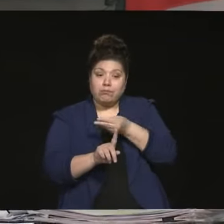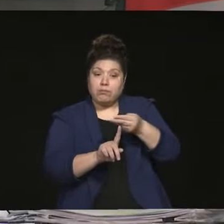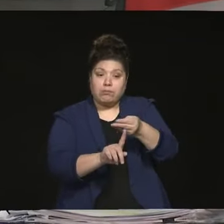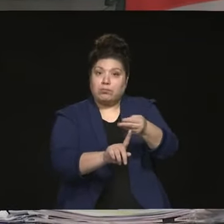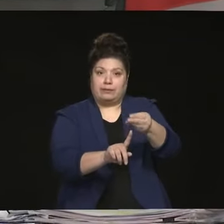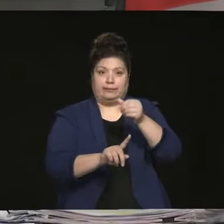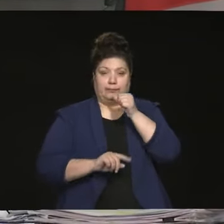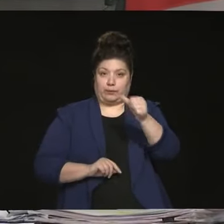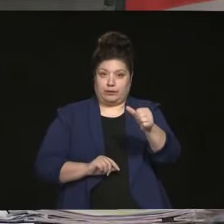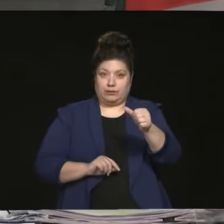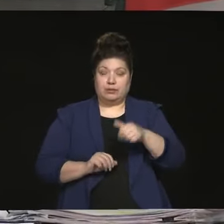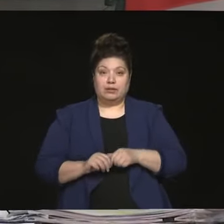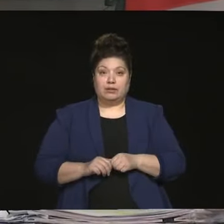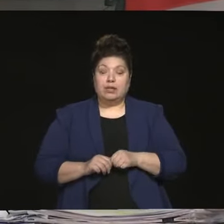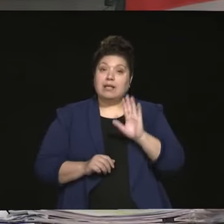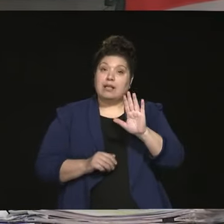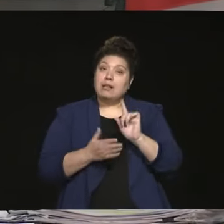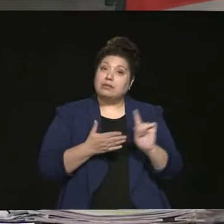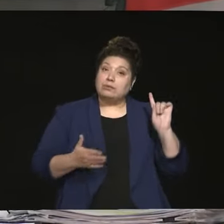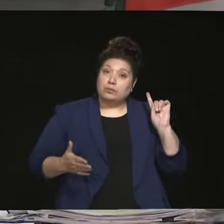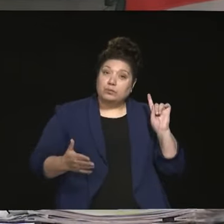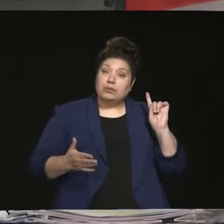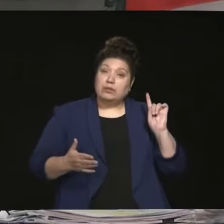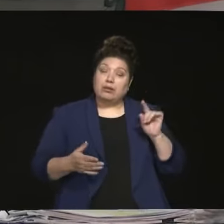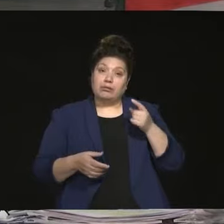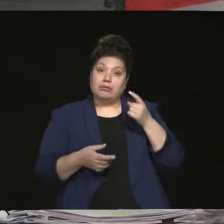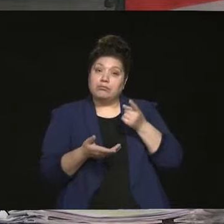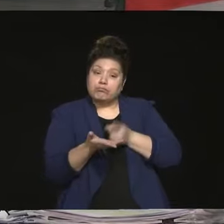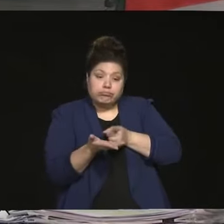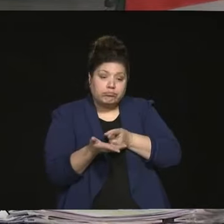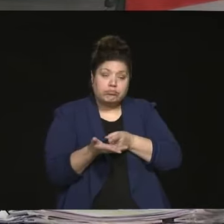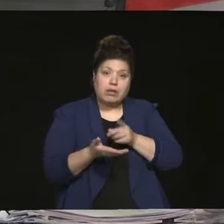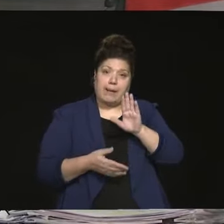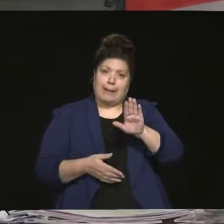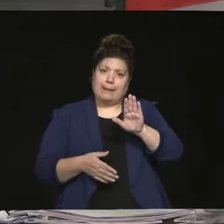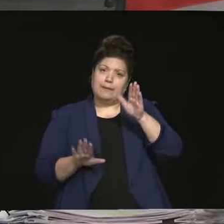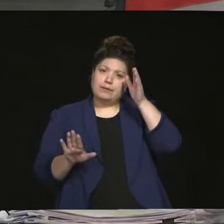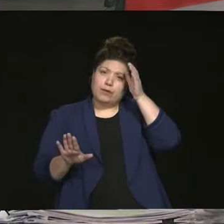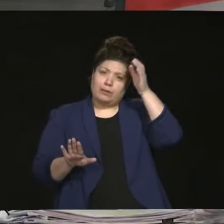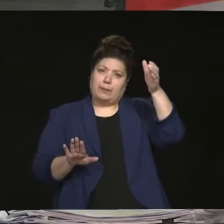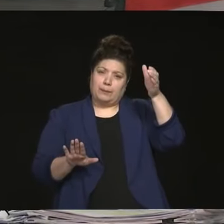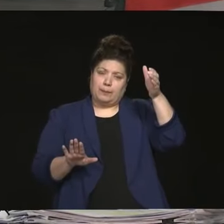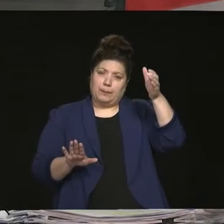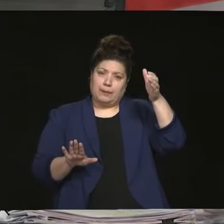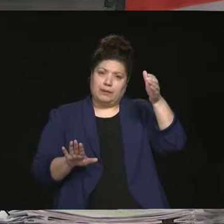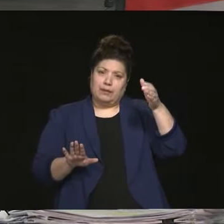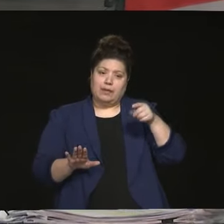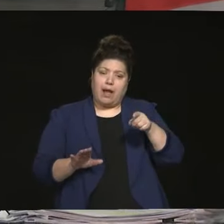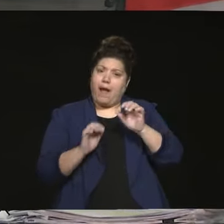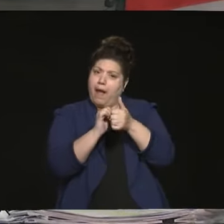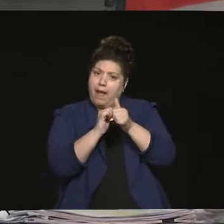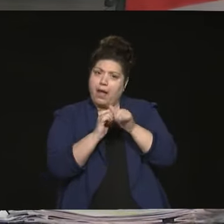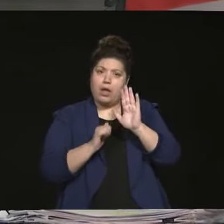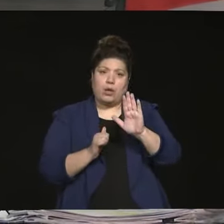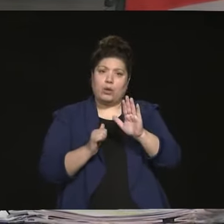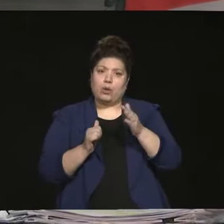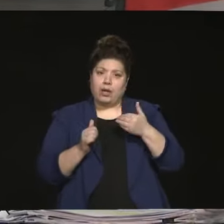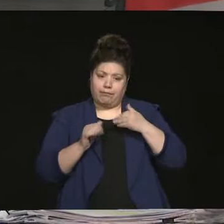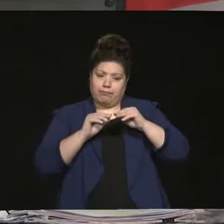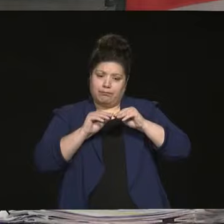last week we talked about the concept of that reproduction number. And what we're looking for is